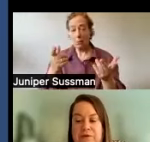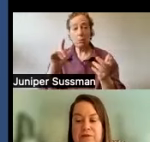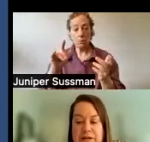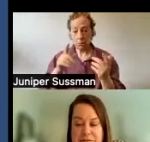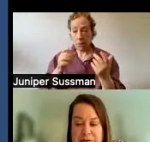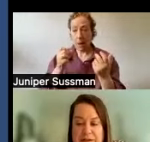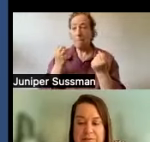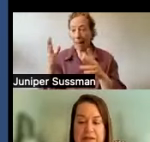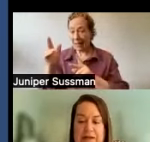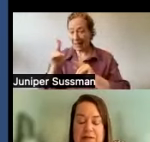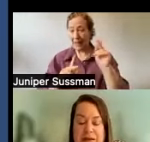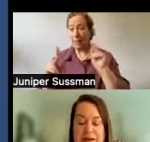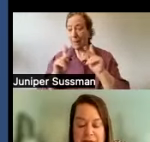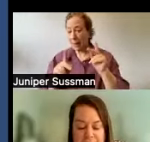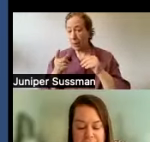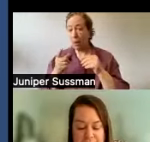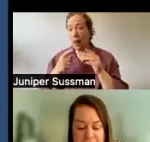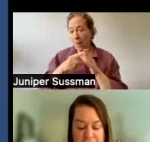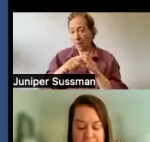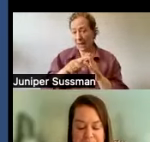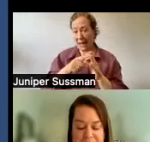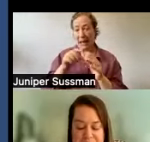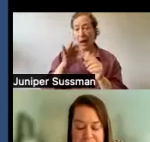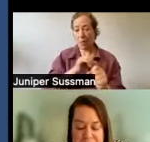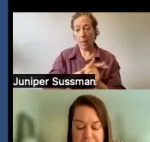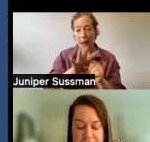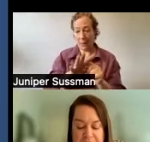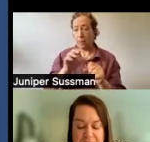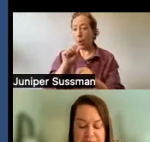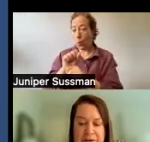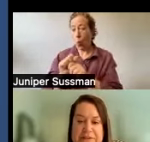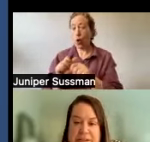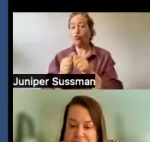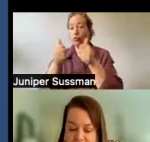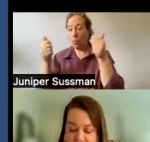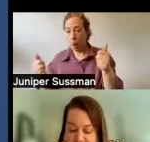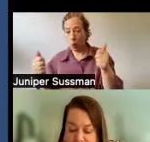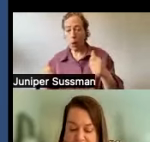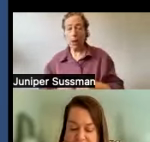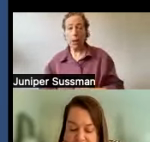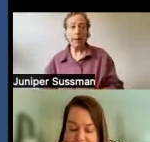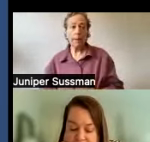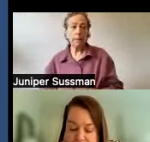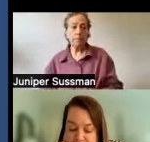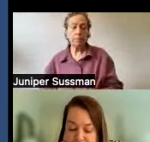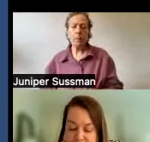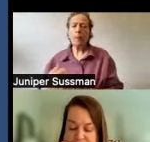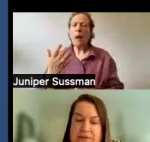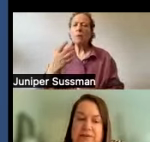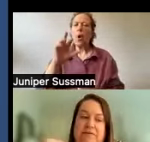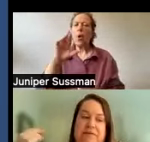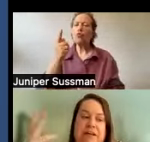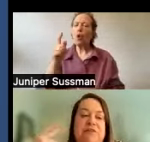work arrangement at the beginning of the pandemic. I am curious, I guess, Rachel, I'll ask you